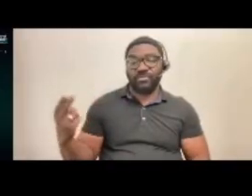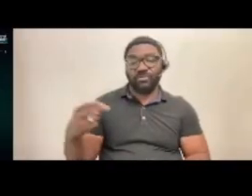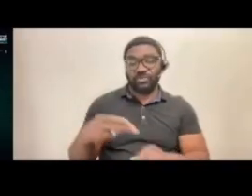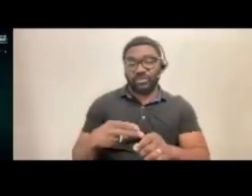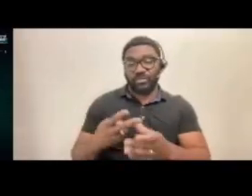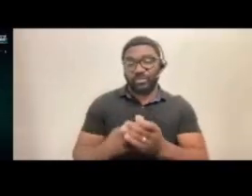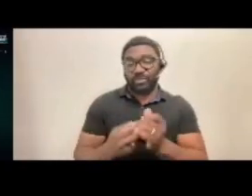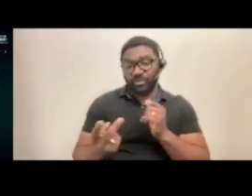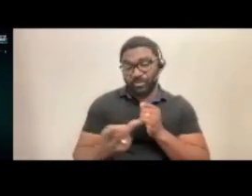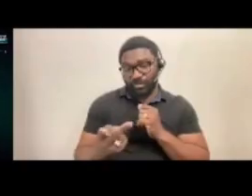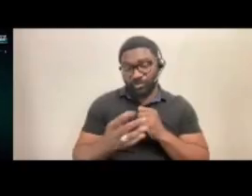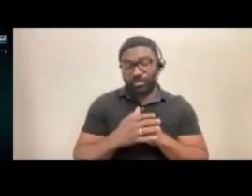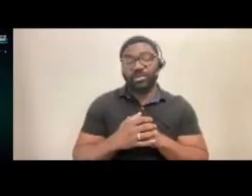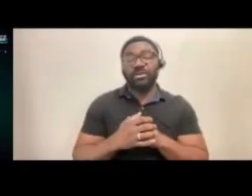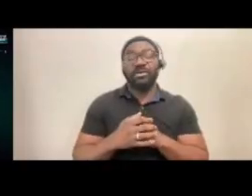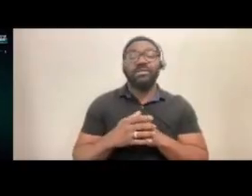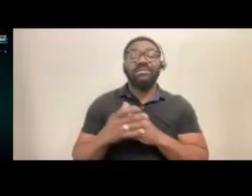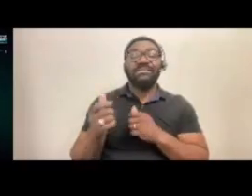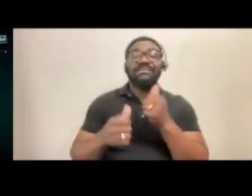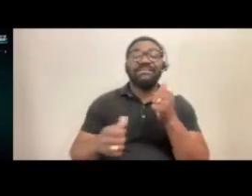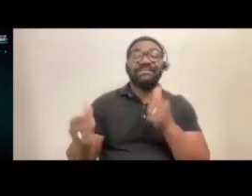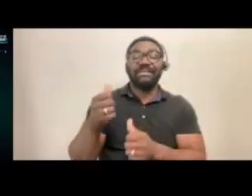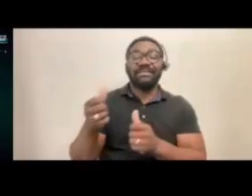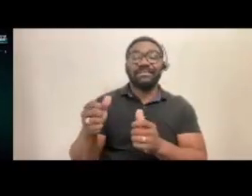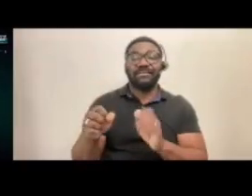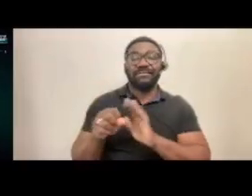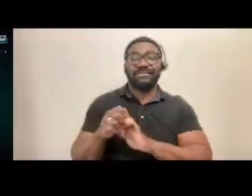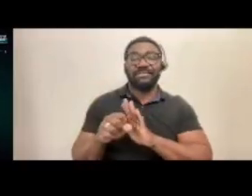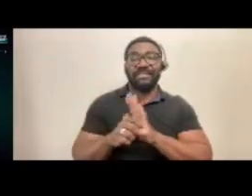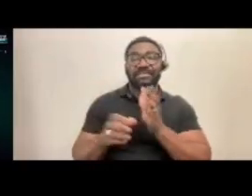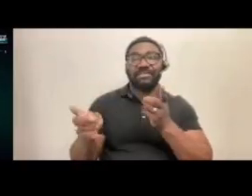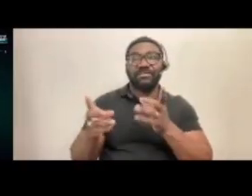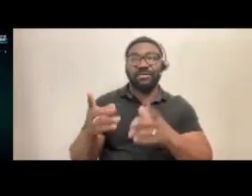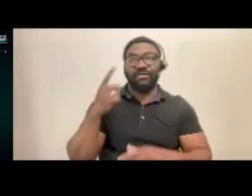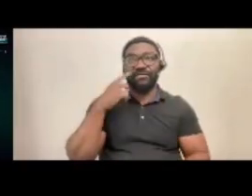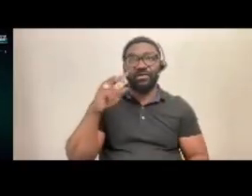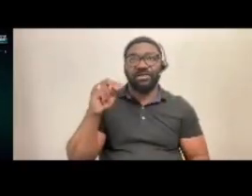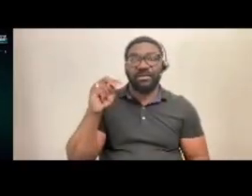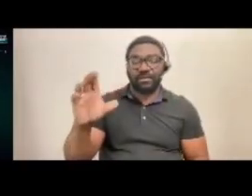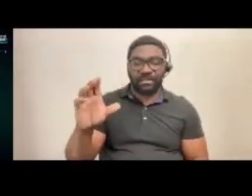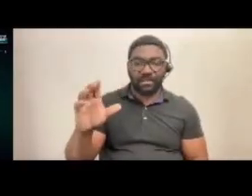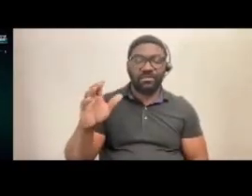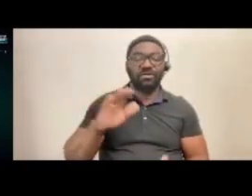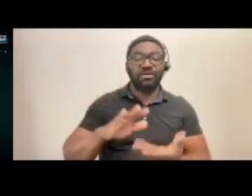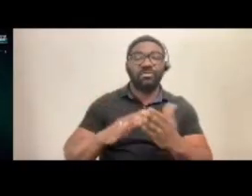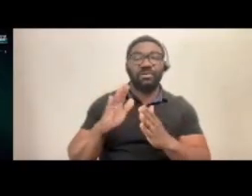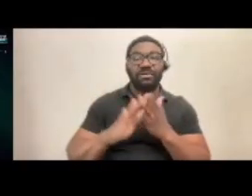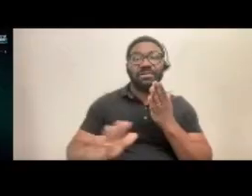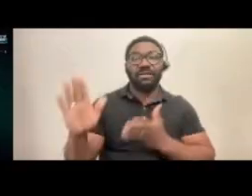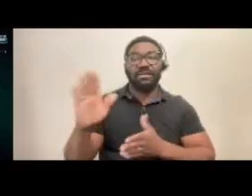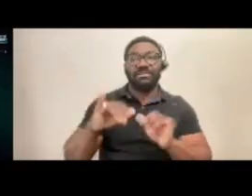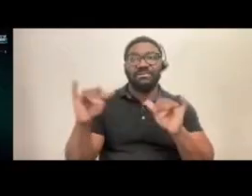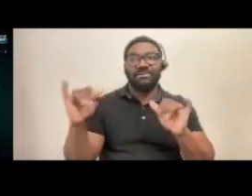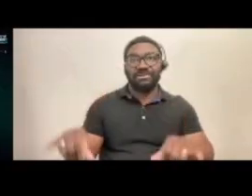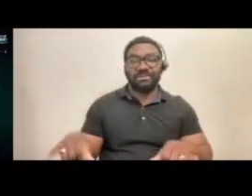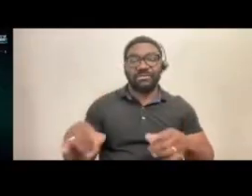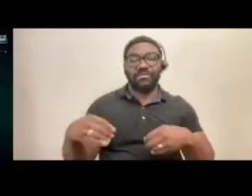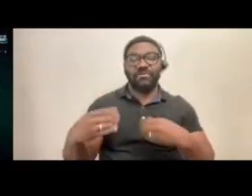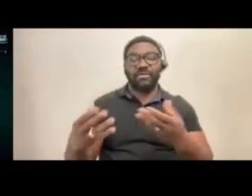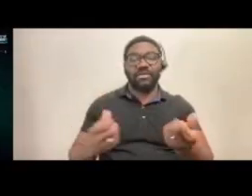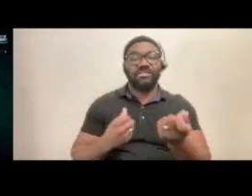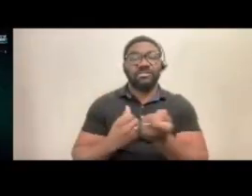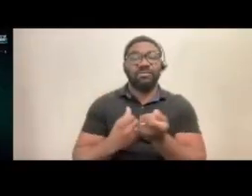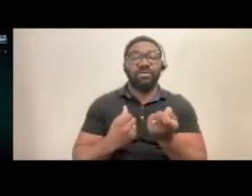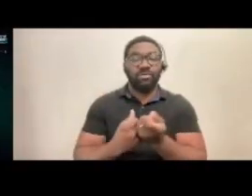State Director of Health Science Programs for the North Carolina Community College System, providing oversight and support